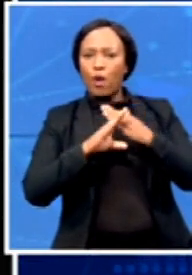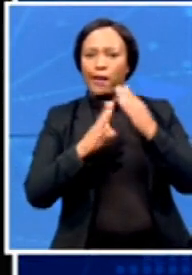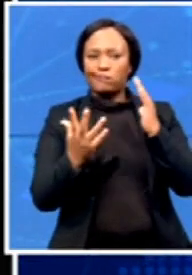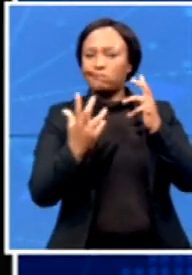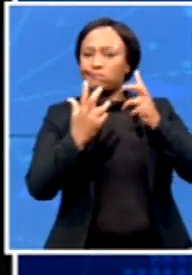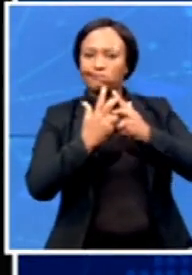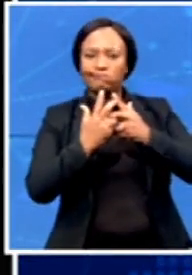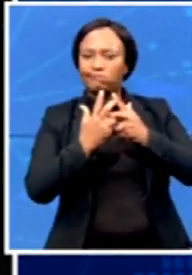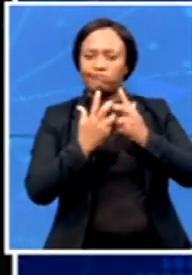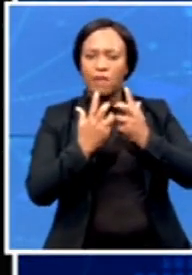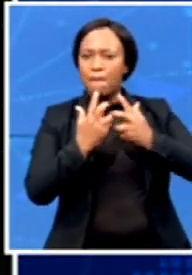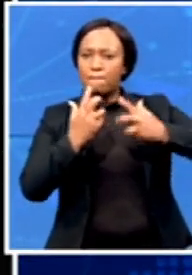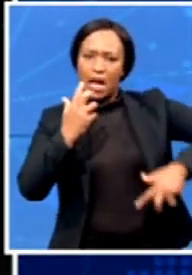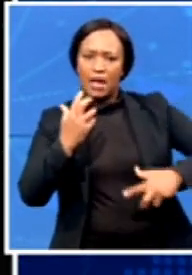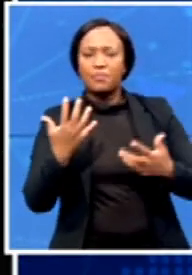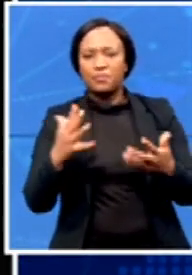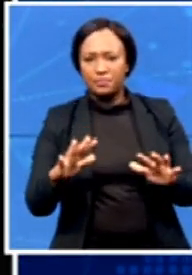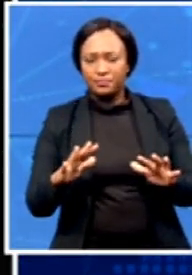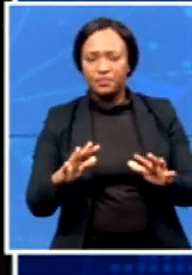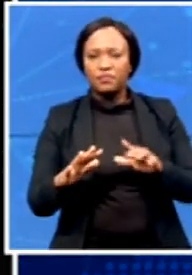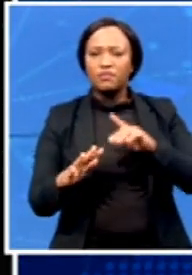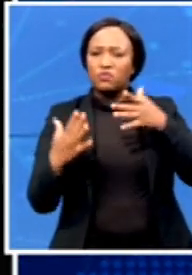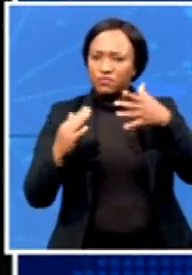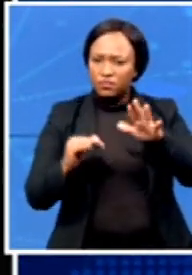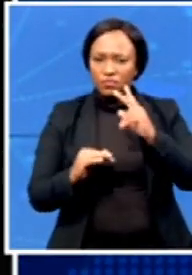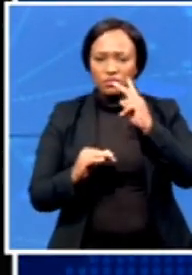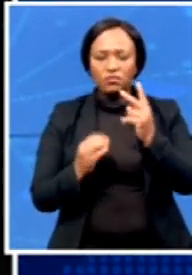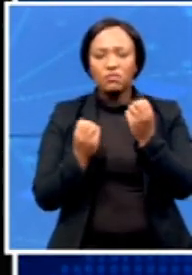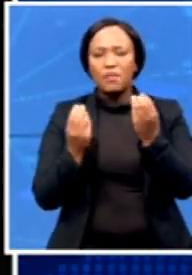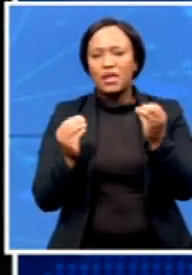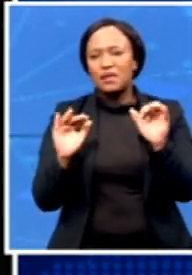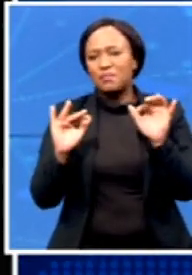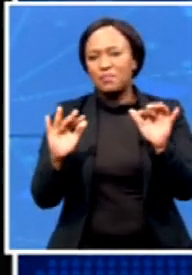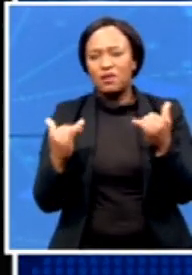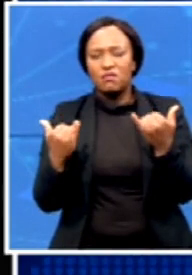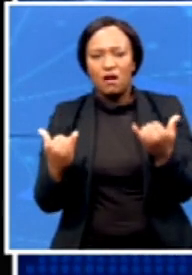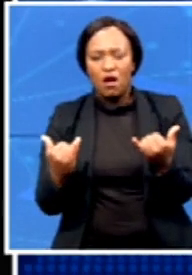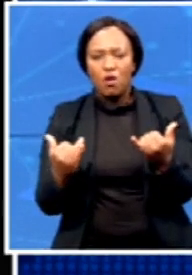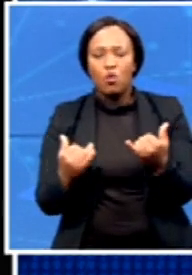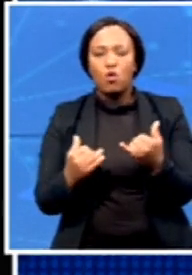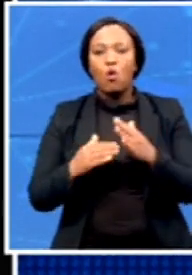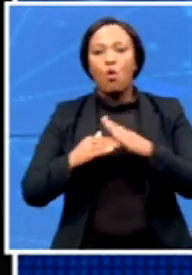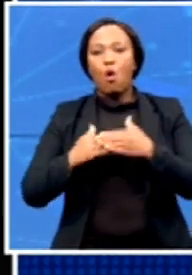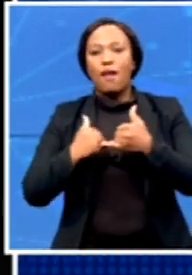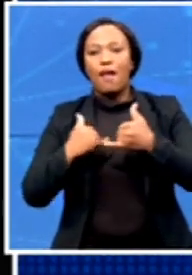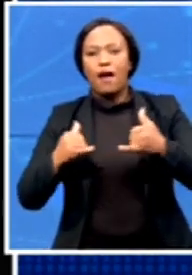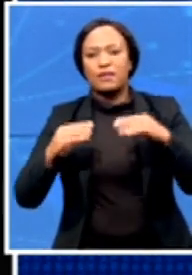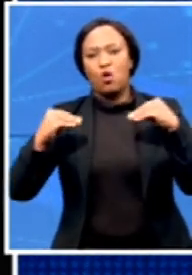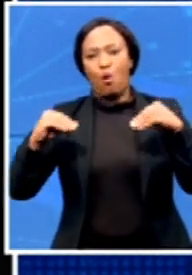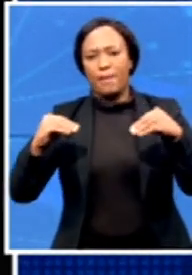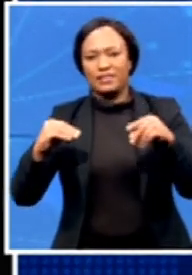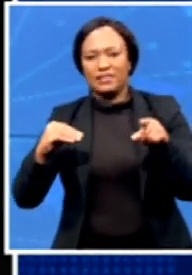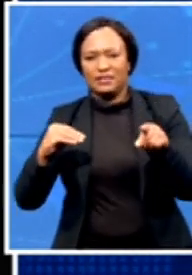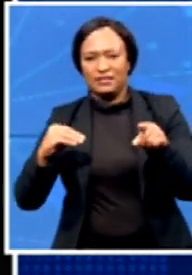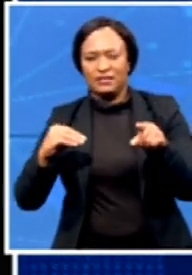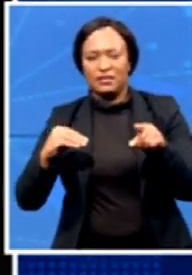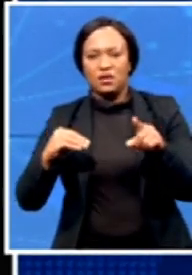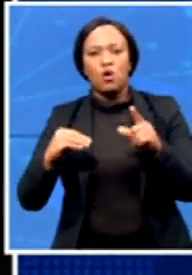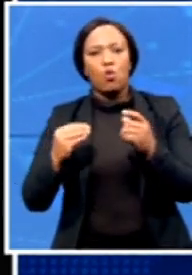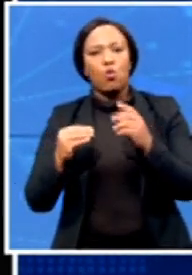lot of people have, you know, are going into e-commerce. We need more people in those areas. Digital marketing has become very,